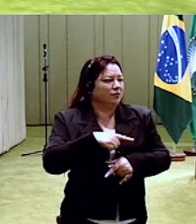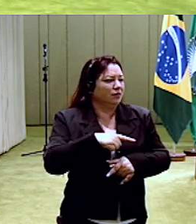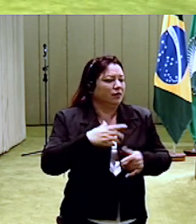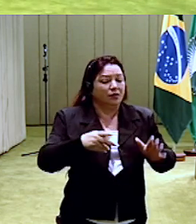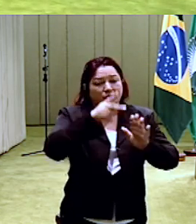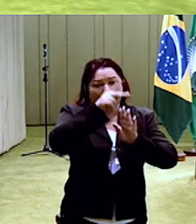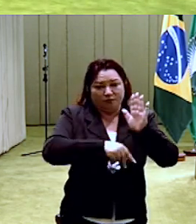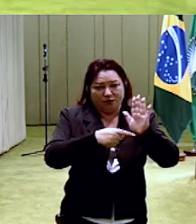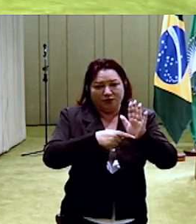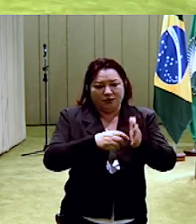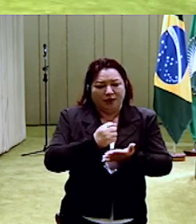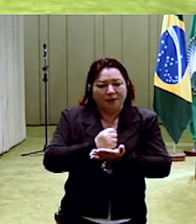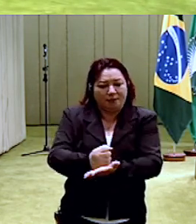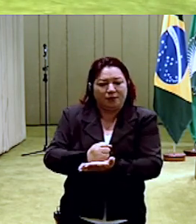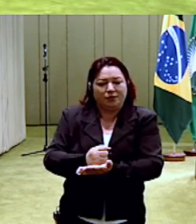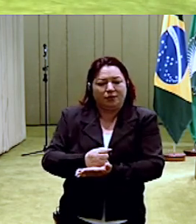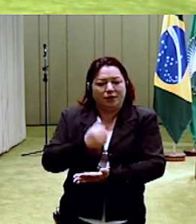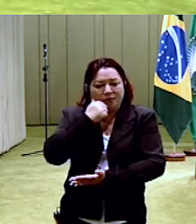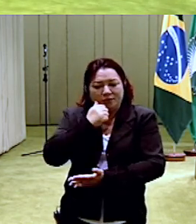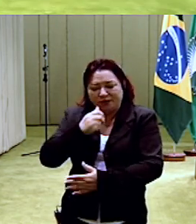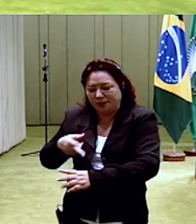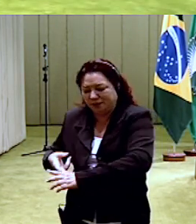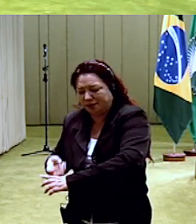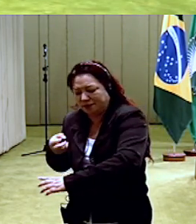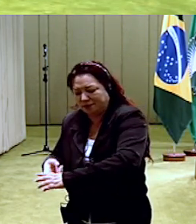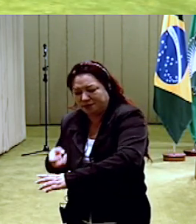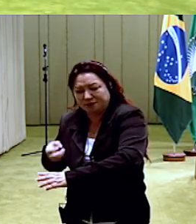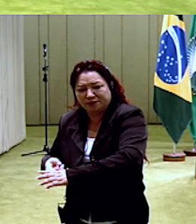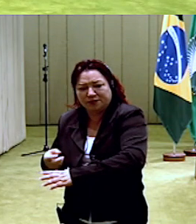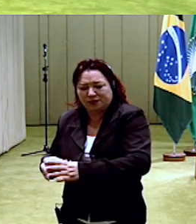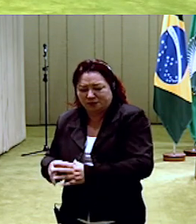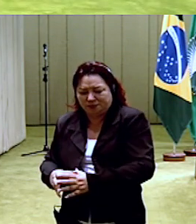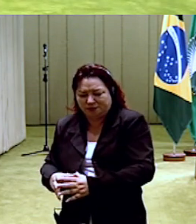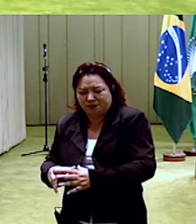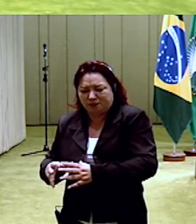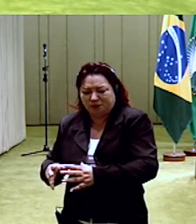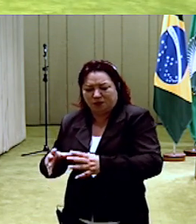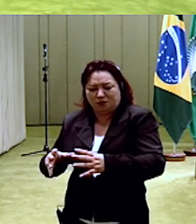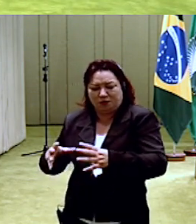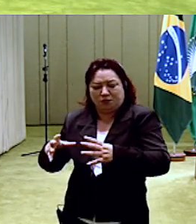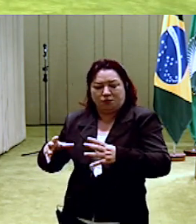small-scale miners, specifically women, to start mining using